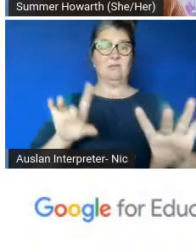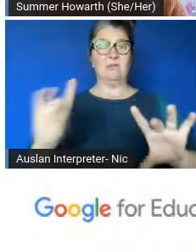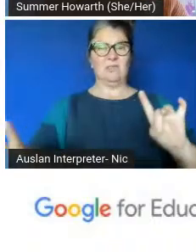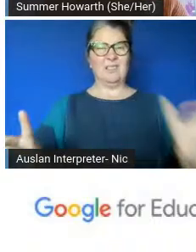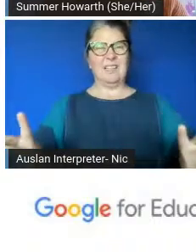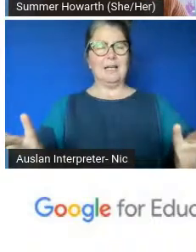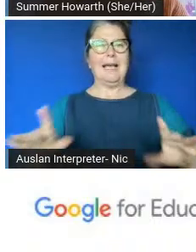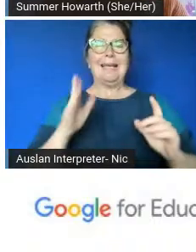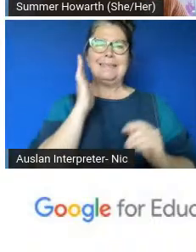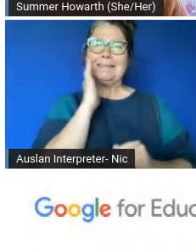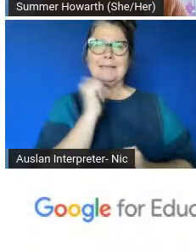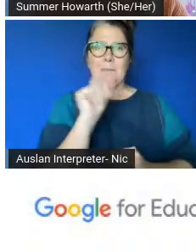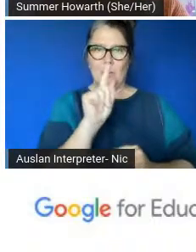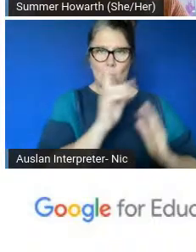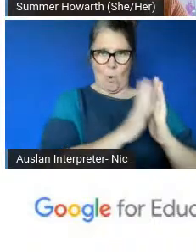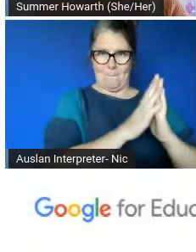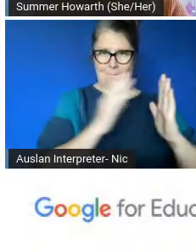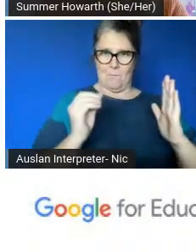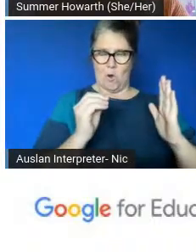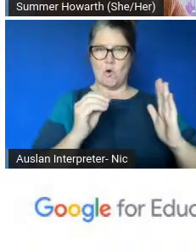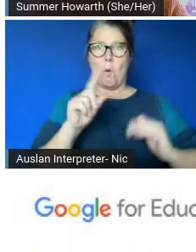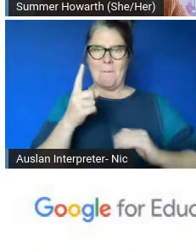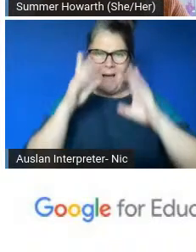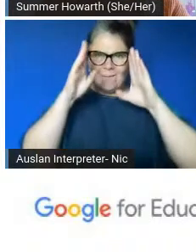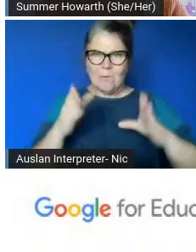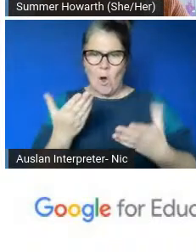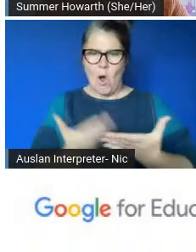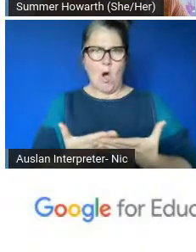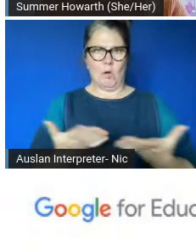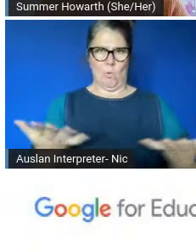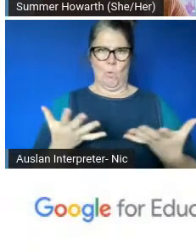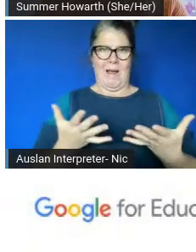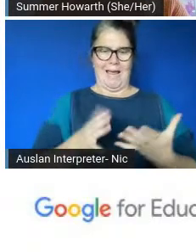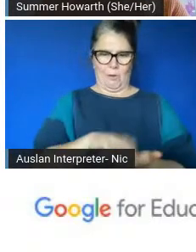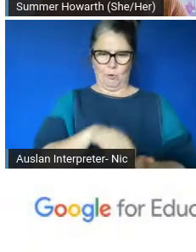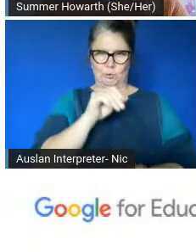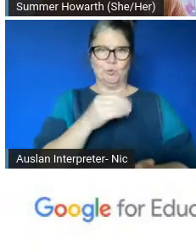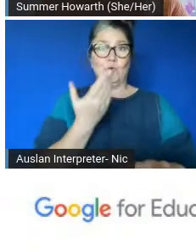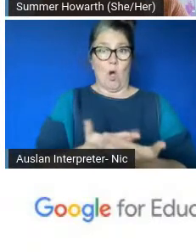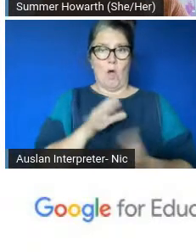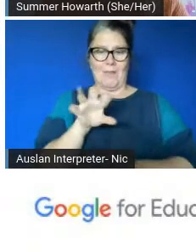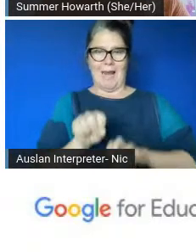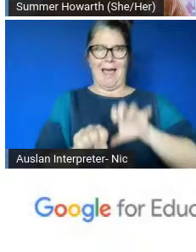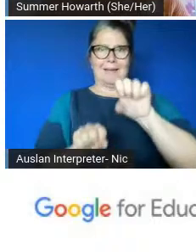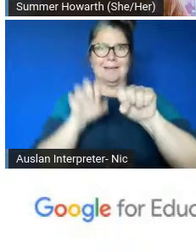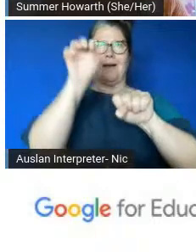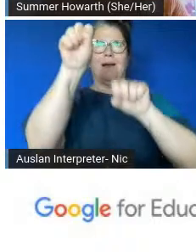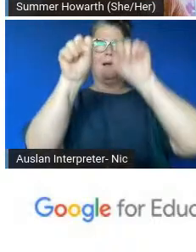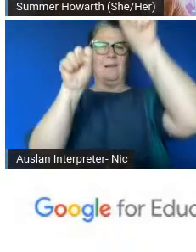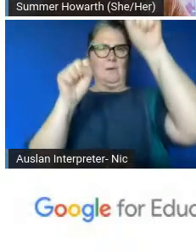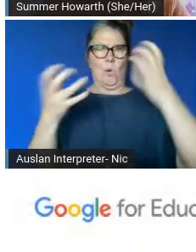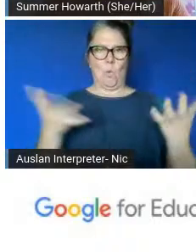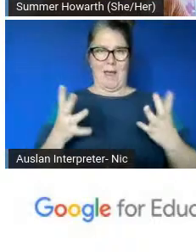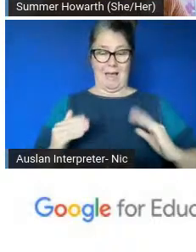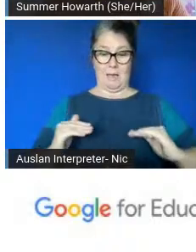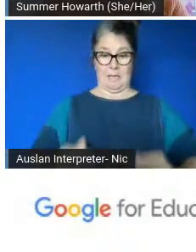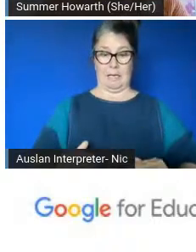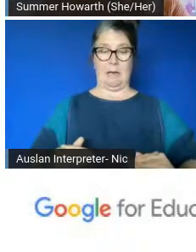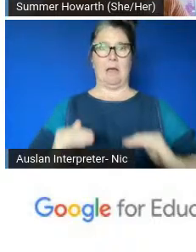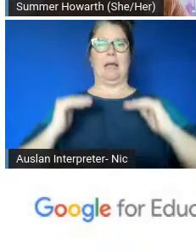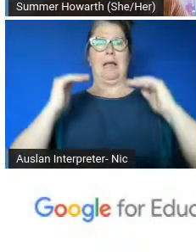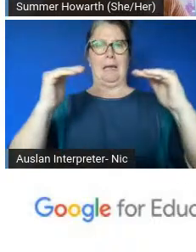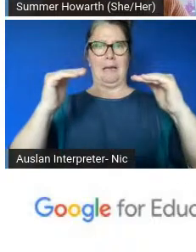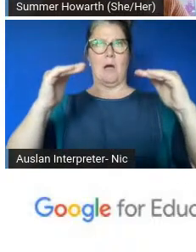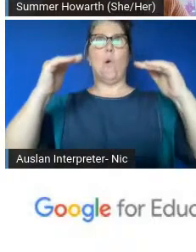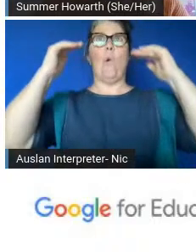of where the students are on this ladder. So you turn up the volume on all of those things in terms of